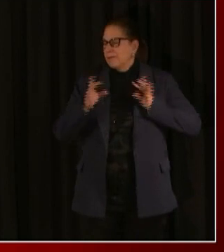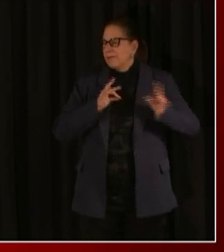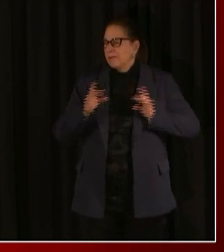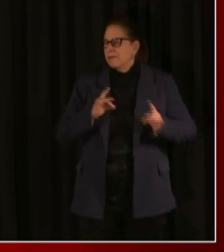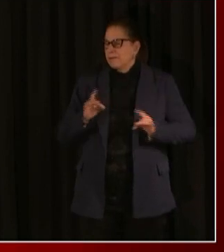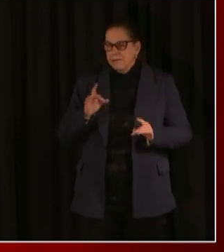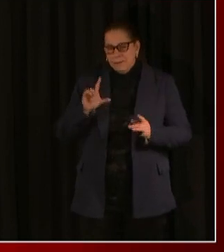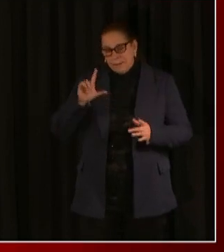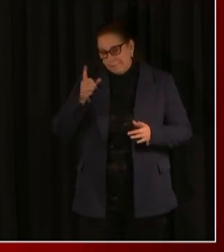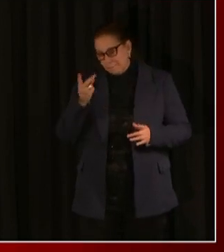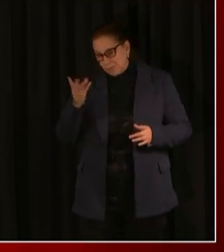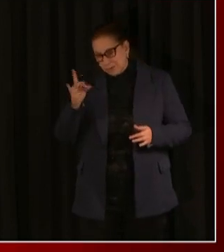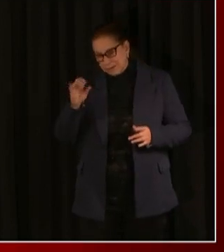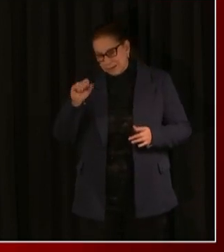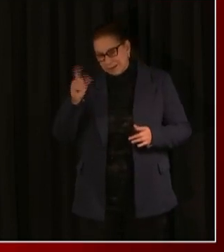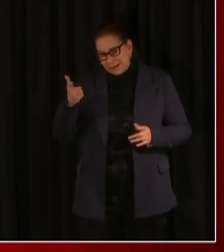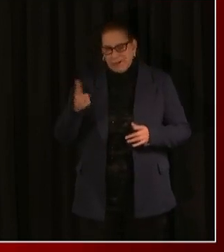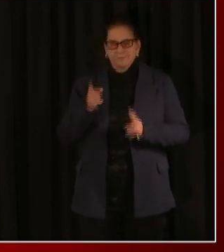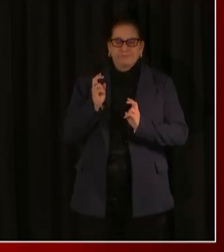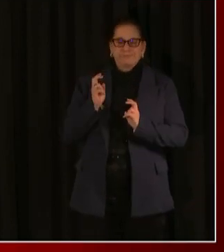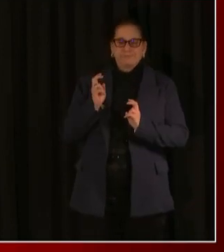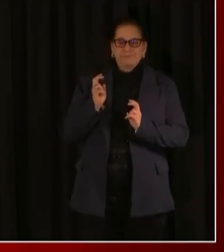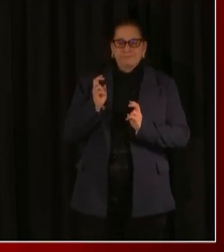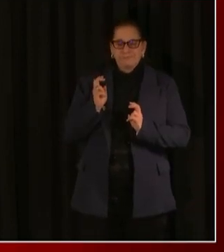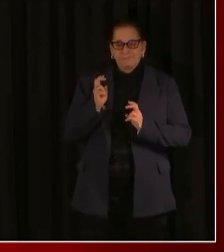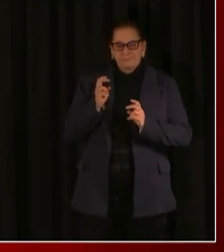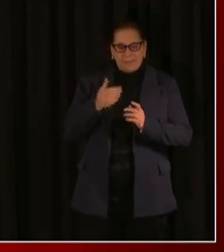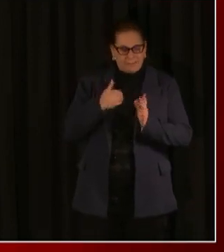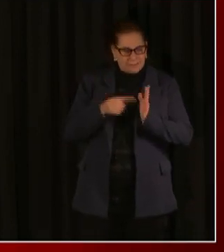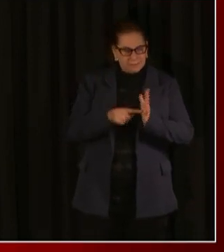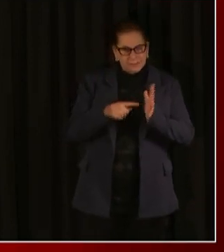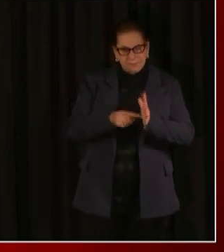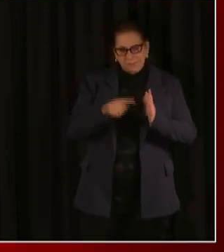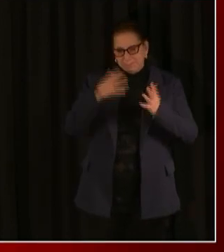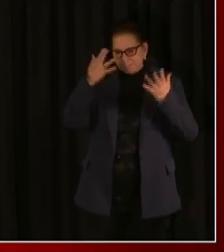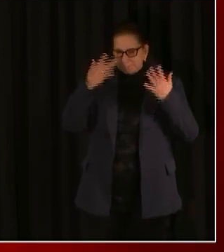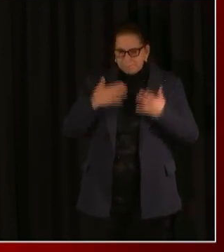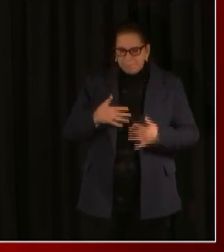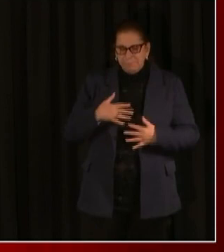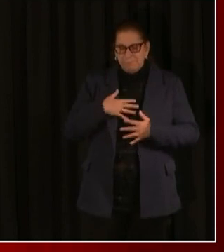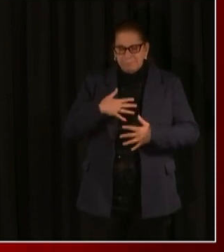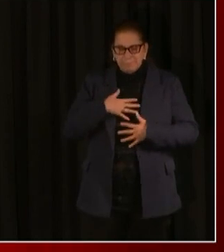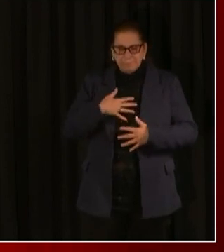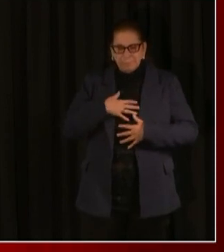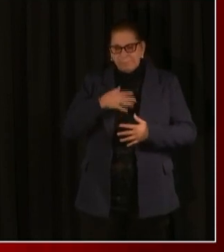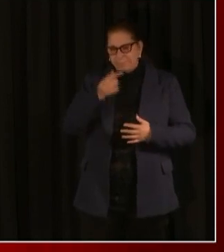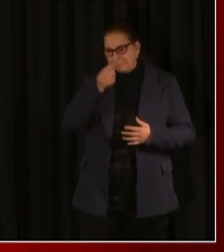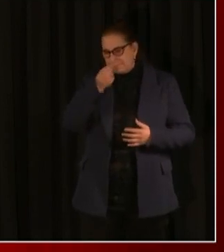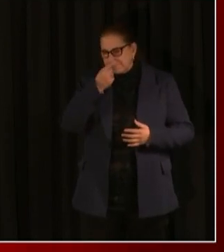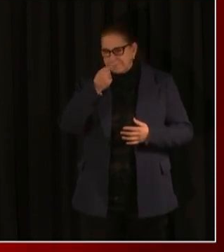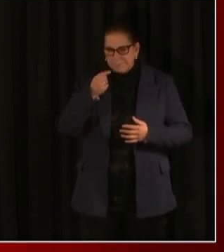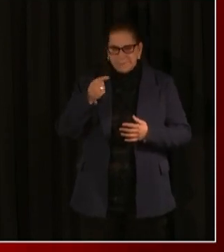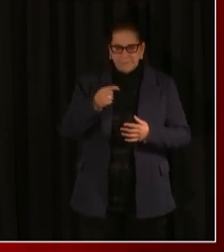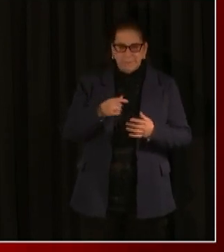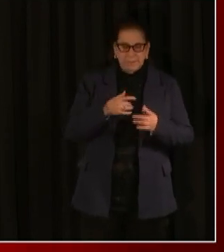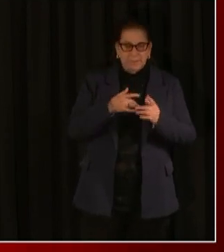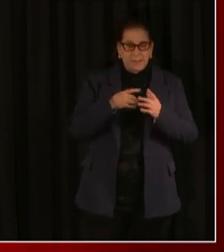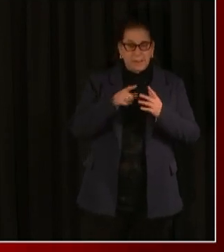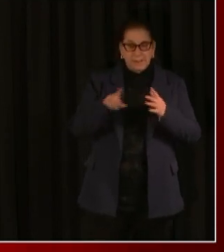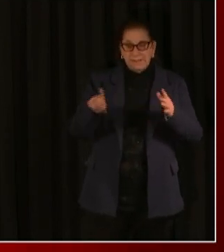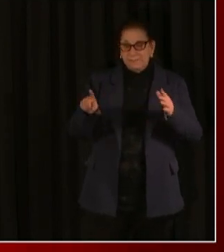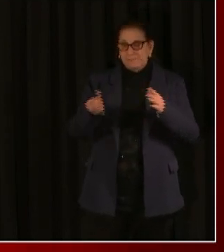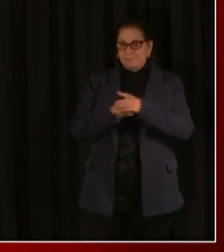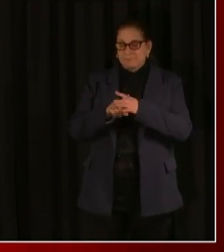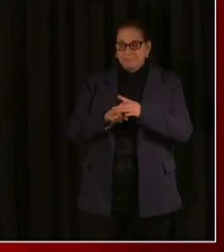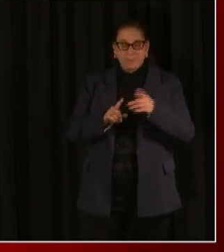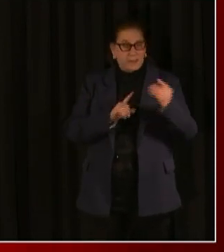The signs and symptoms, I'm sure you're all familiar with now, but the symptoms can appear 2 to 14 days after exposure,